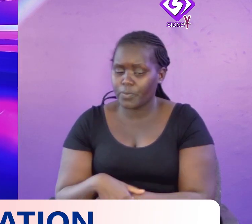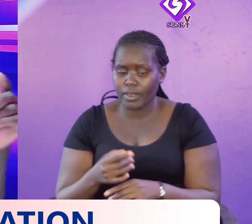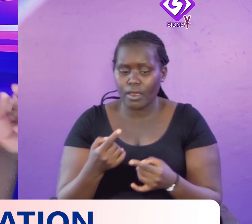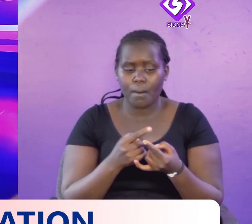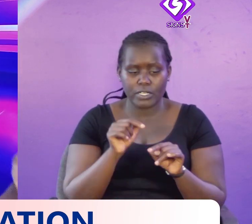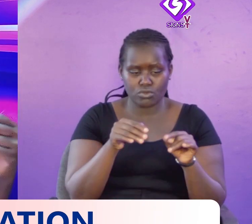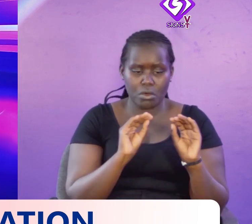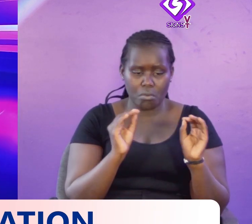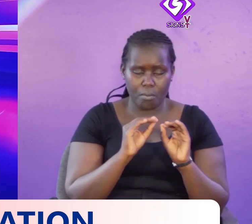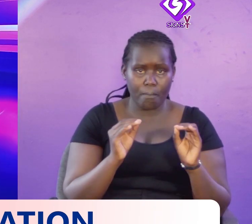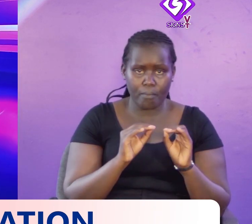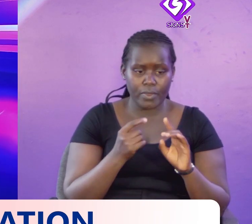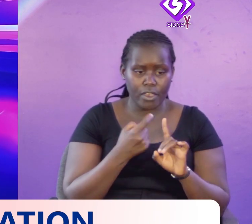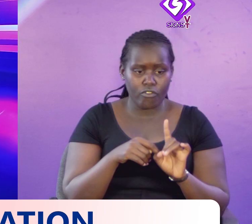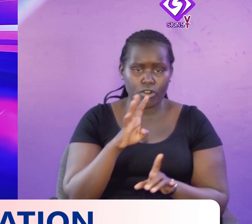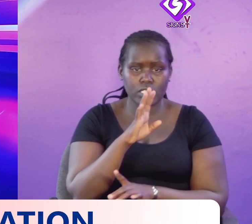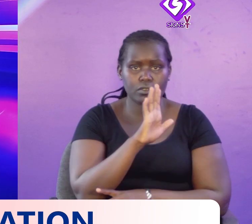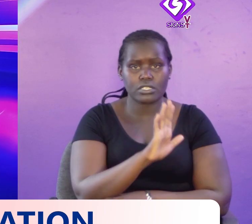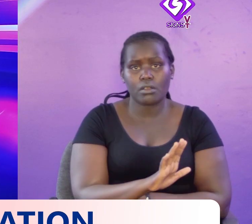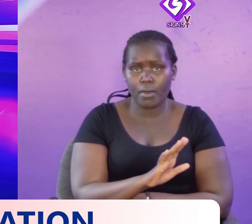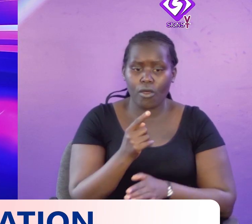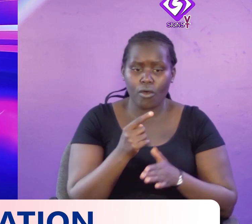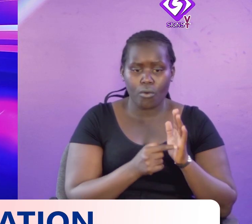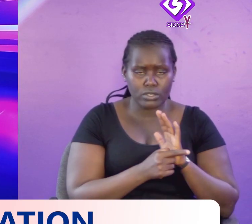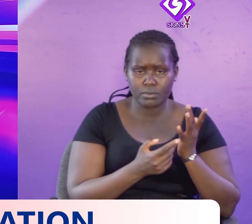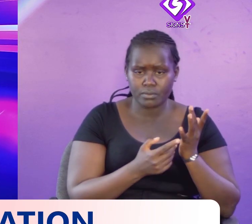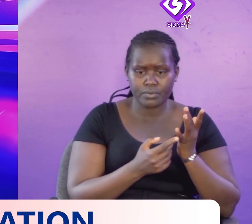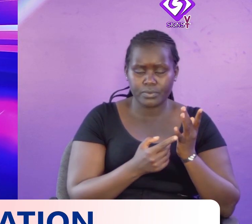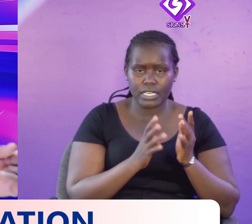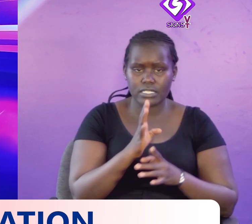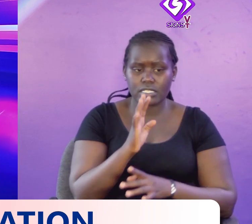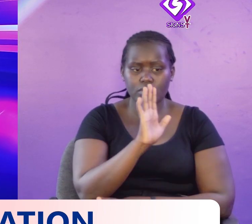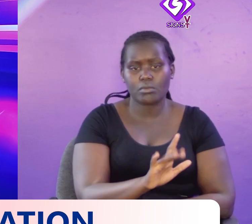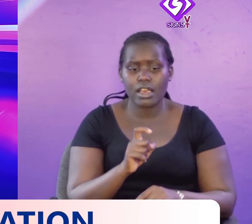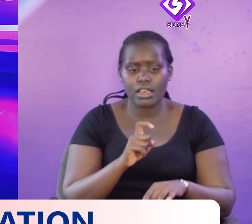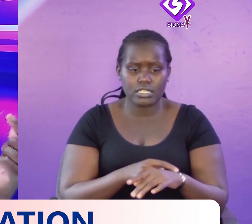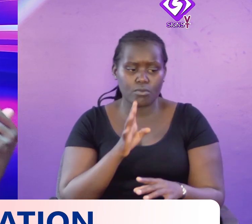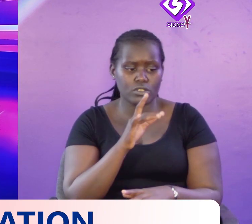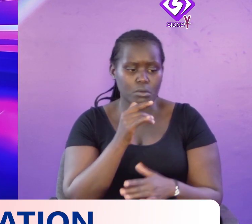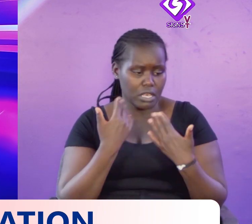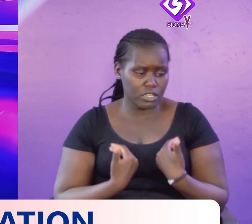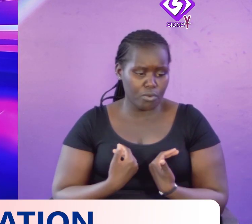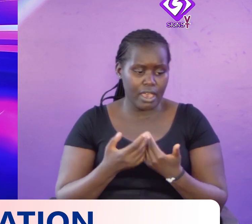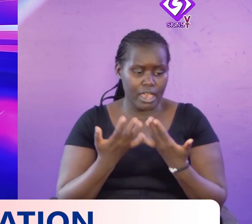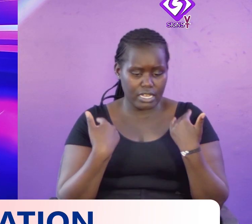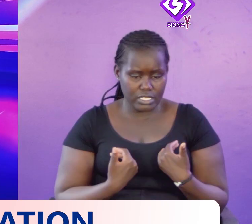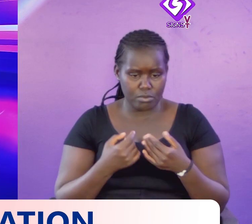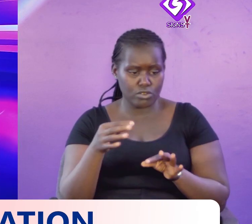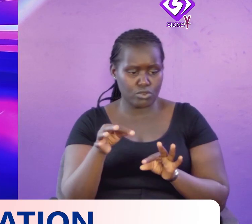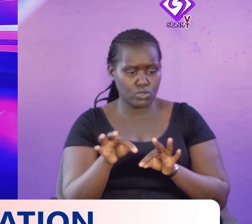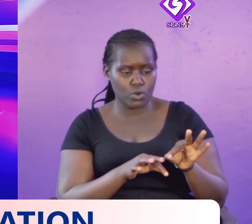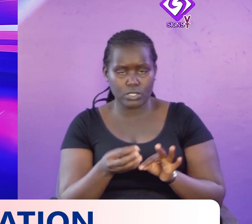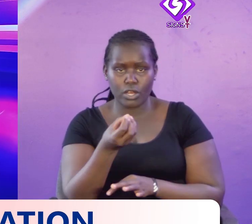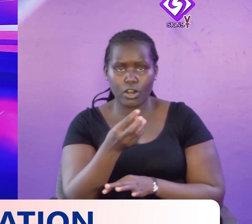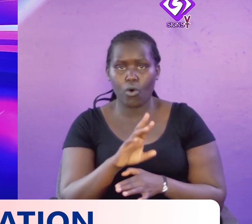not. So from his speech, I'm saying that what I got from his speech. Yes. You know, when you talk to me, it is me to interpret or to start thinking